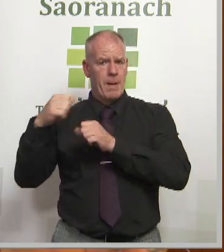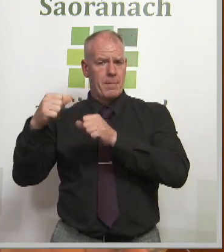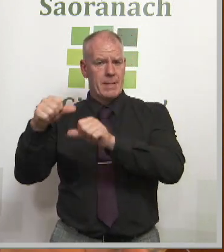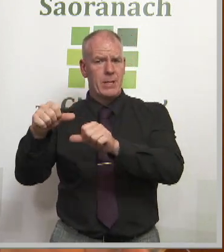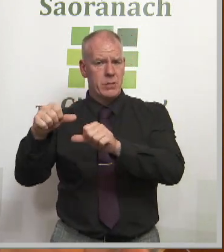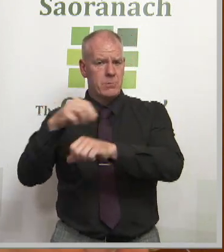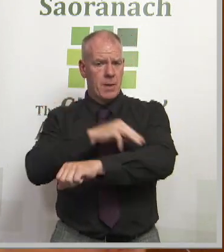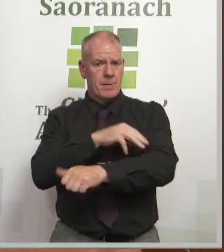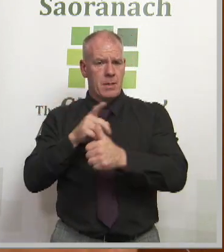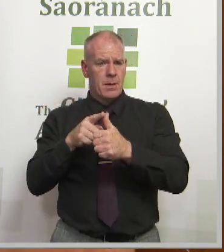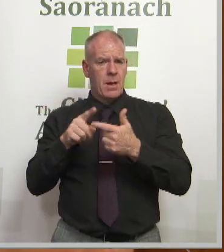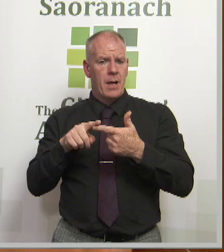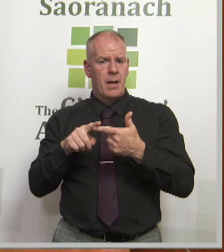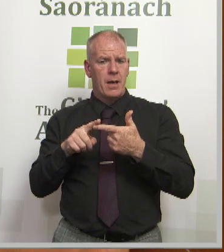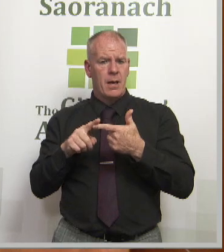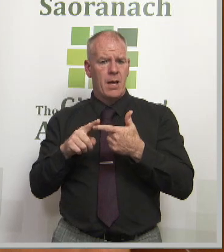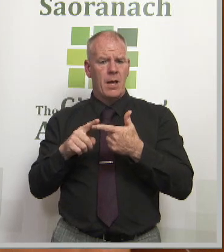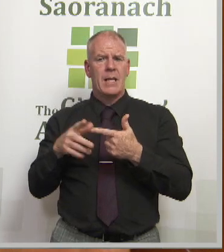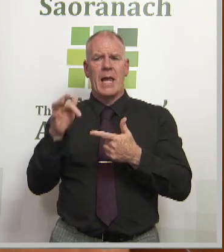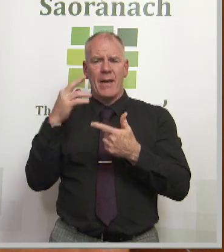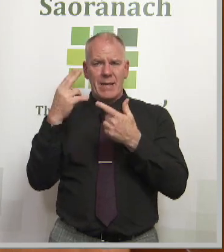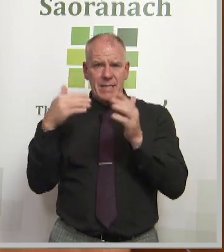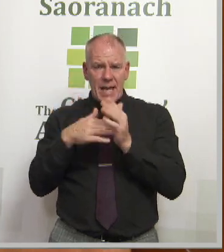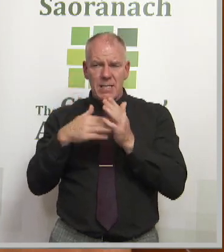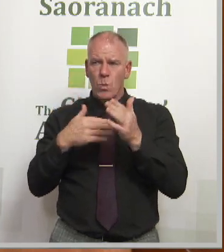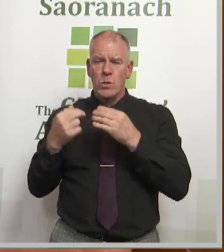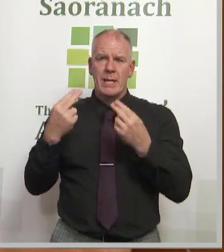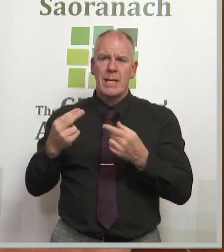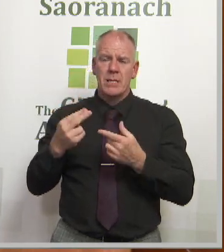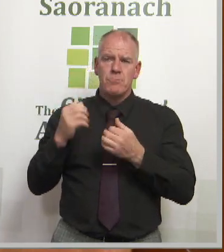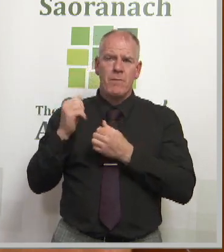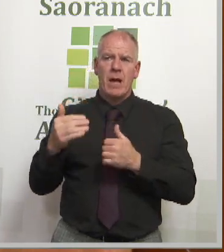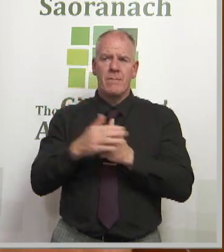implementation issue? And then following on from that, what would this need to be successful?